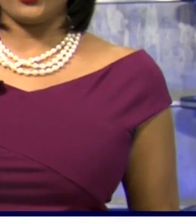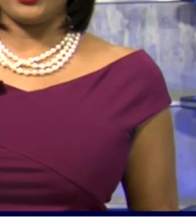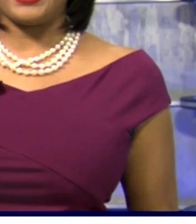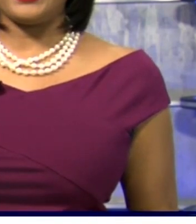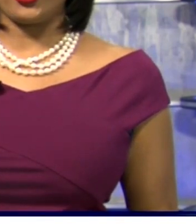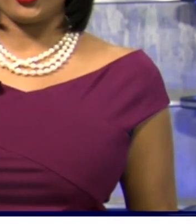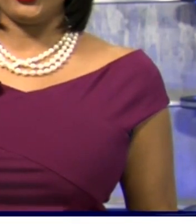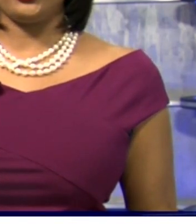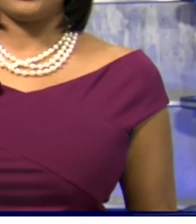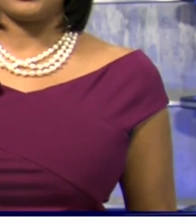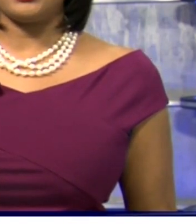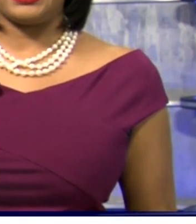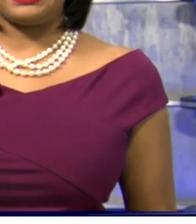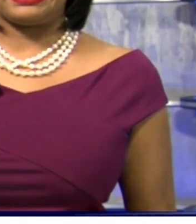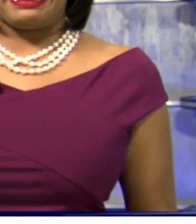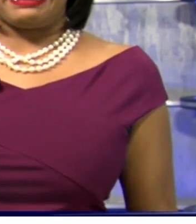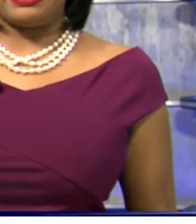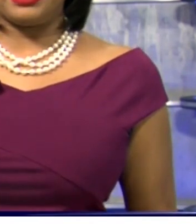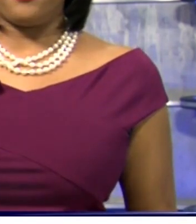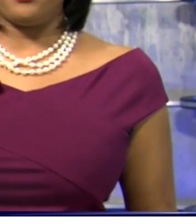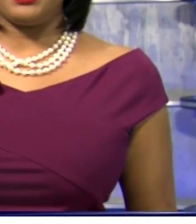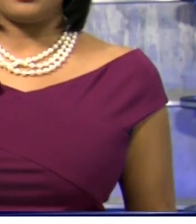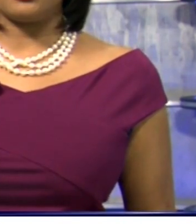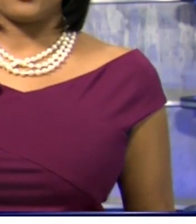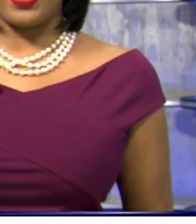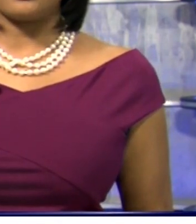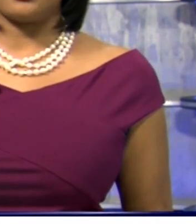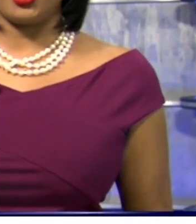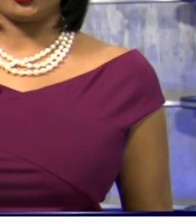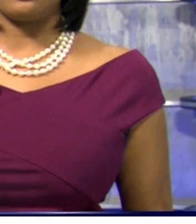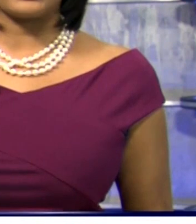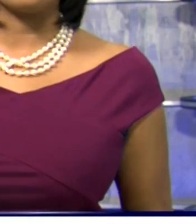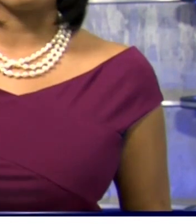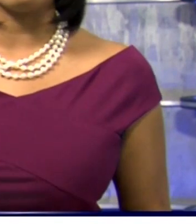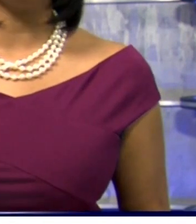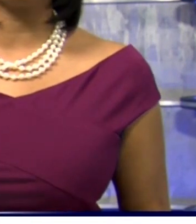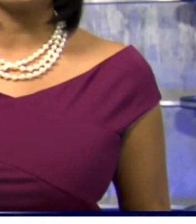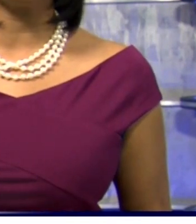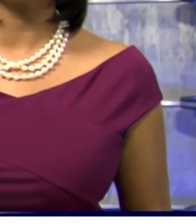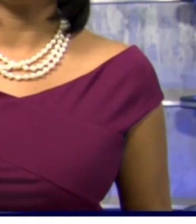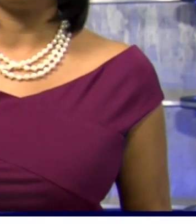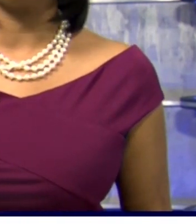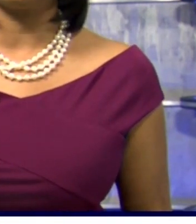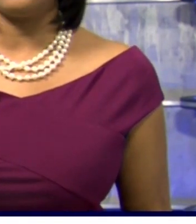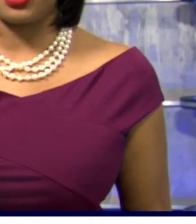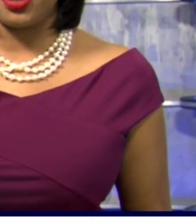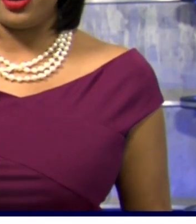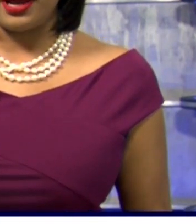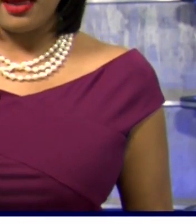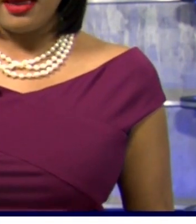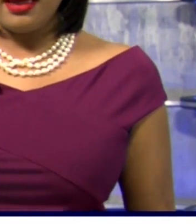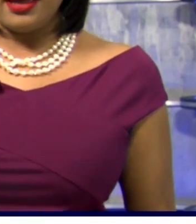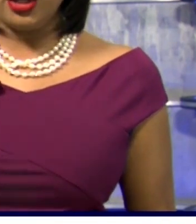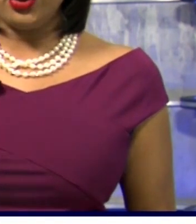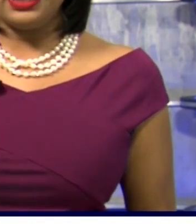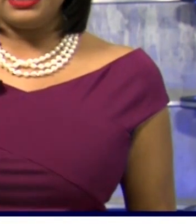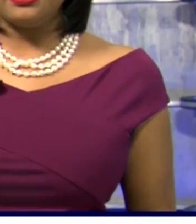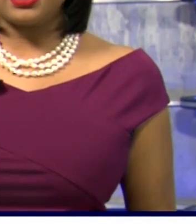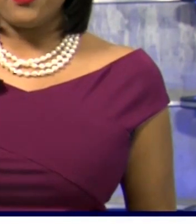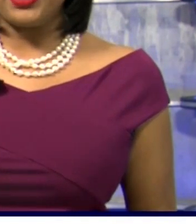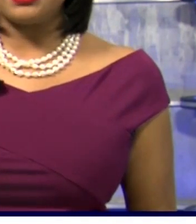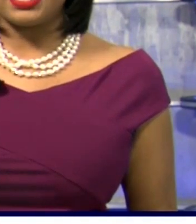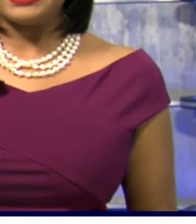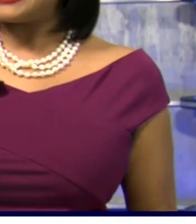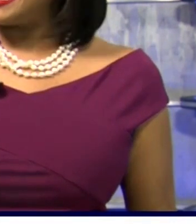Hello, I'm Lisa Lord, and in our news tonight, a dip in measles vaccinations, a cause for serious concern. A new